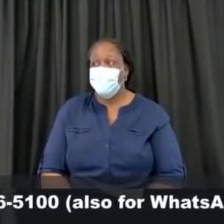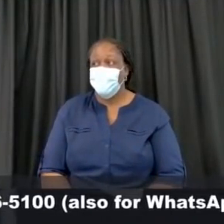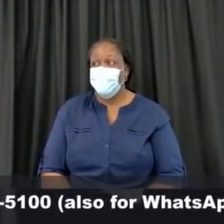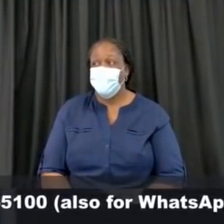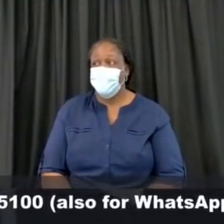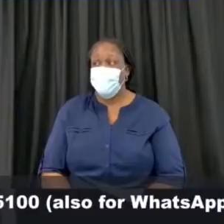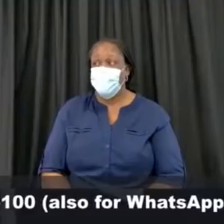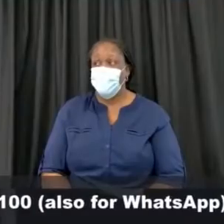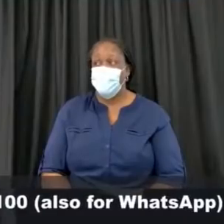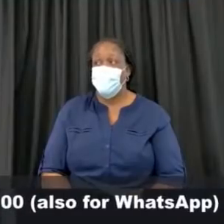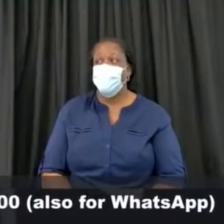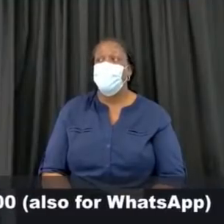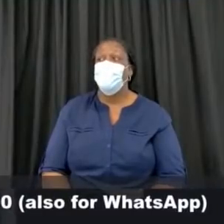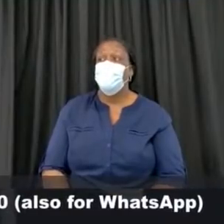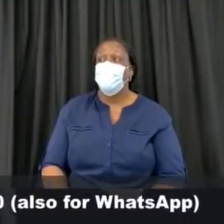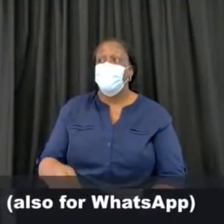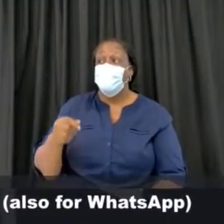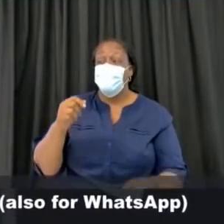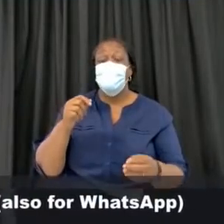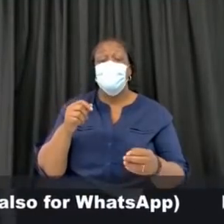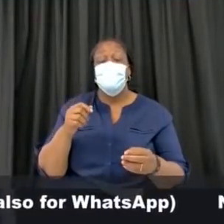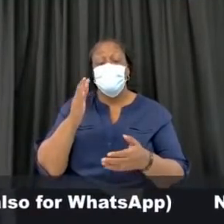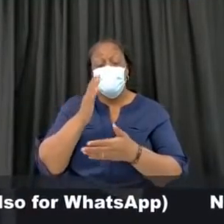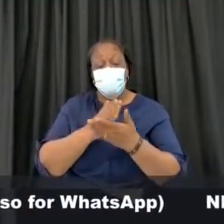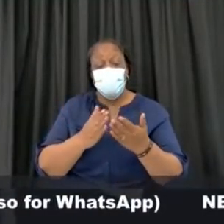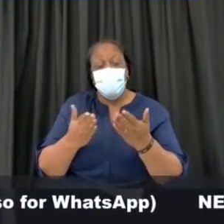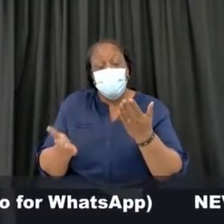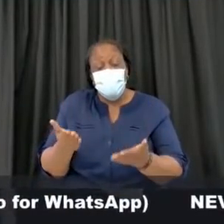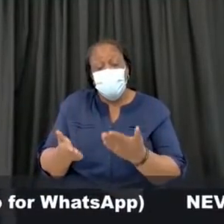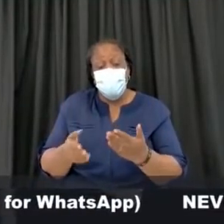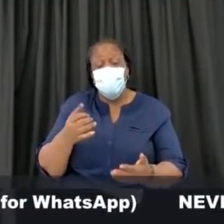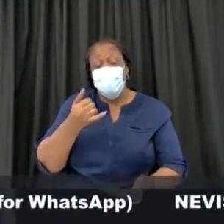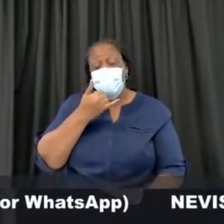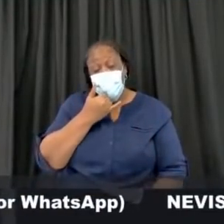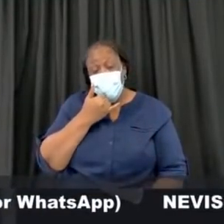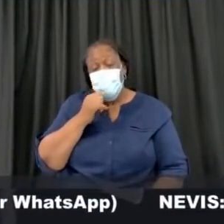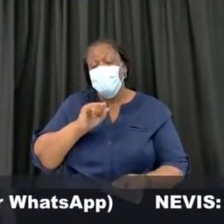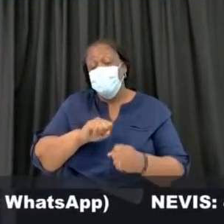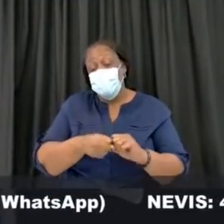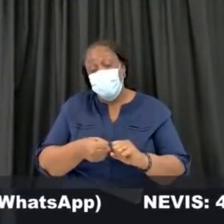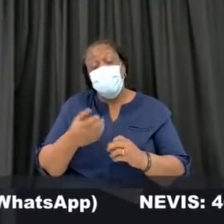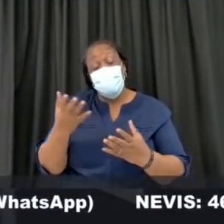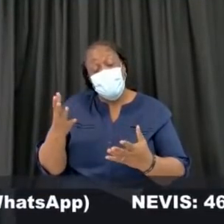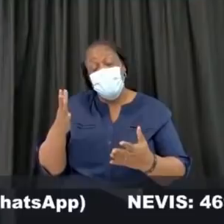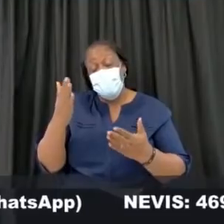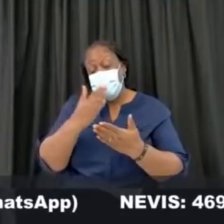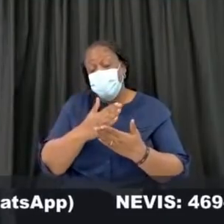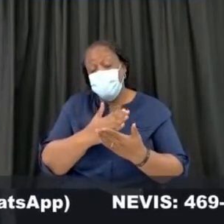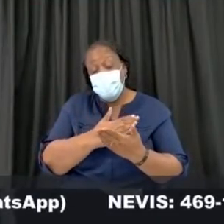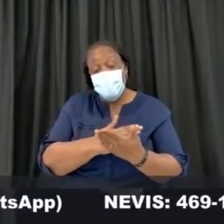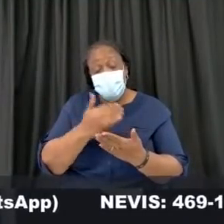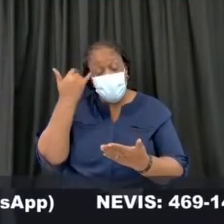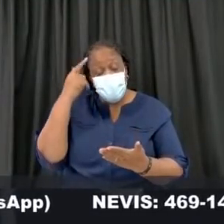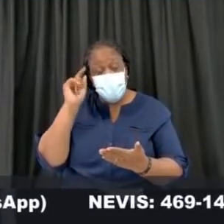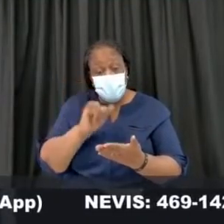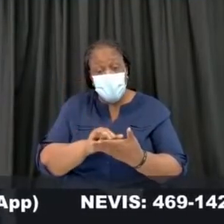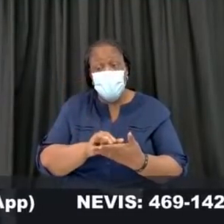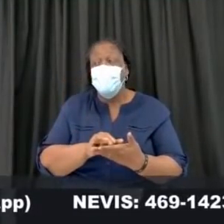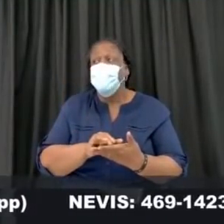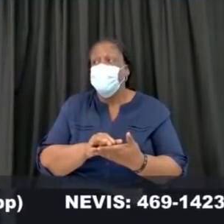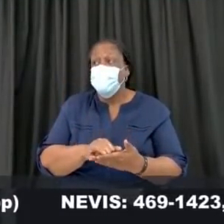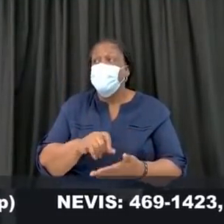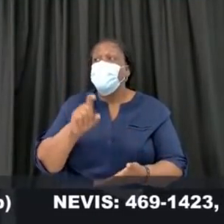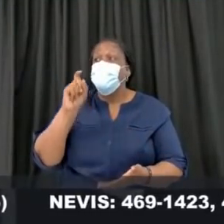week, whatever it may be, in the event that something goes wrong. So even though you're planning it, come prepared to be able to go